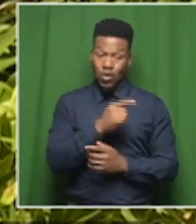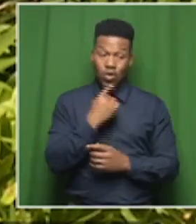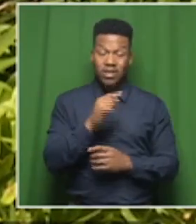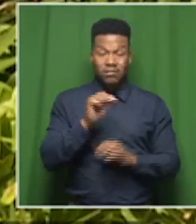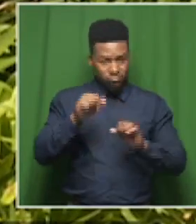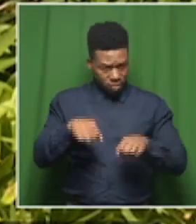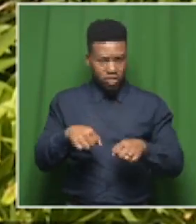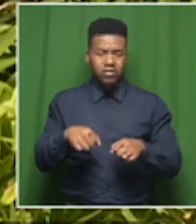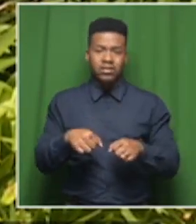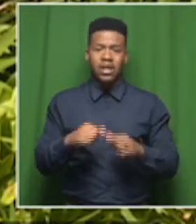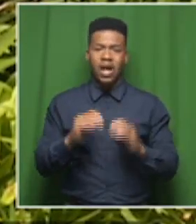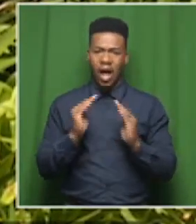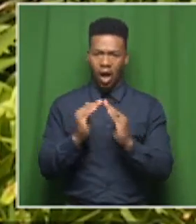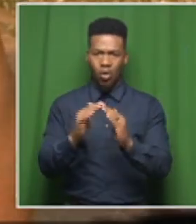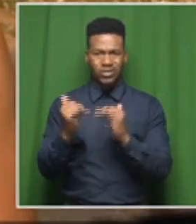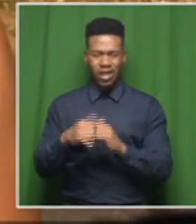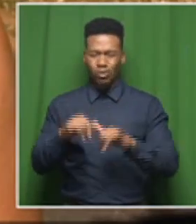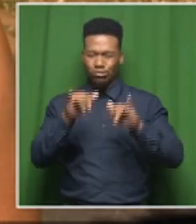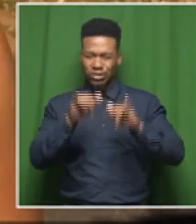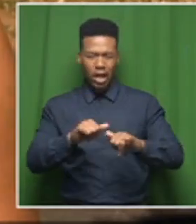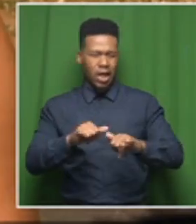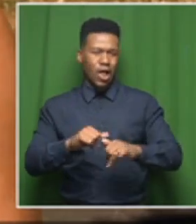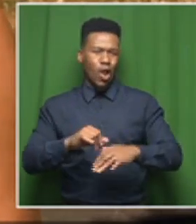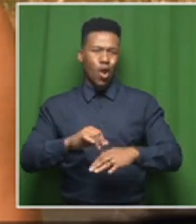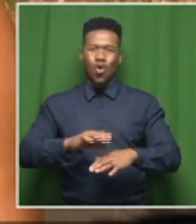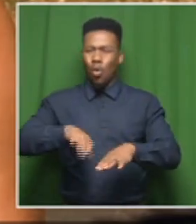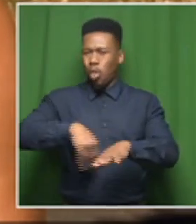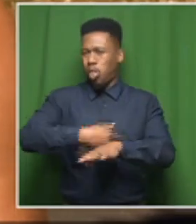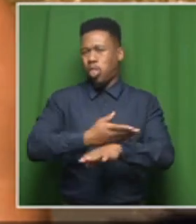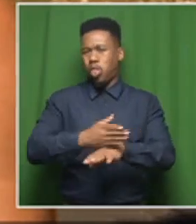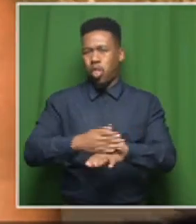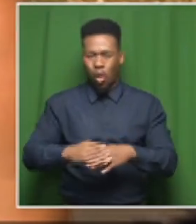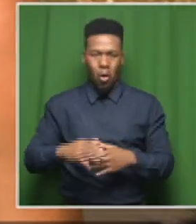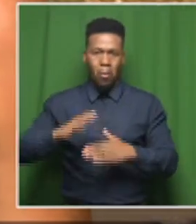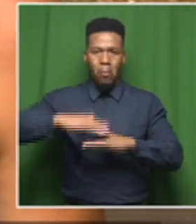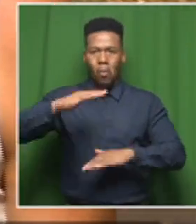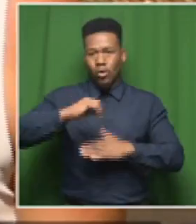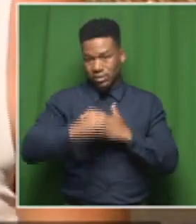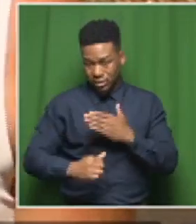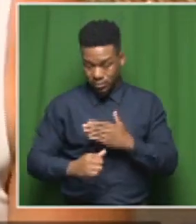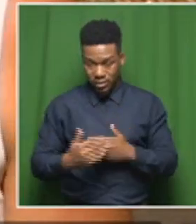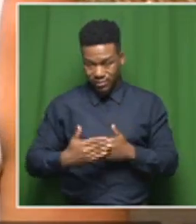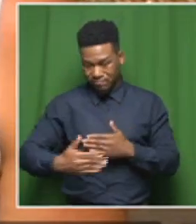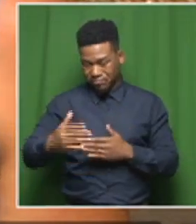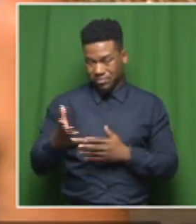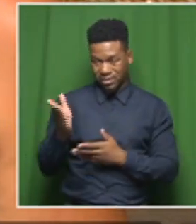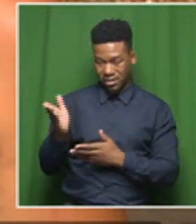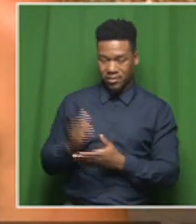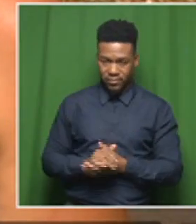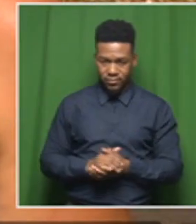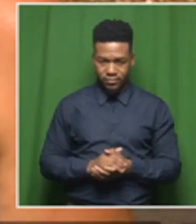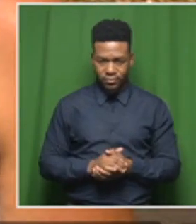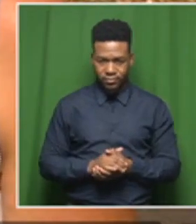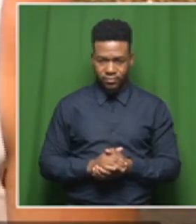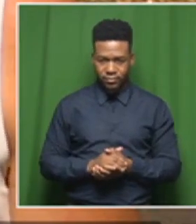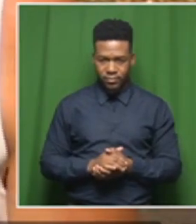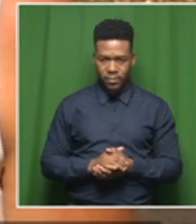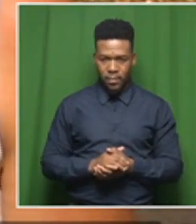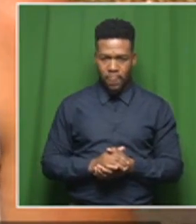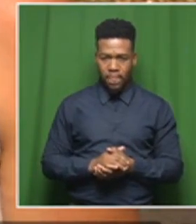longer than the average 6 months. You know, a lot of people say, why is my house not selling? And basically it's either too highly